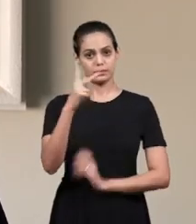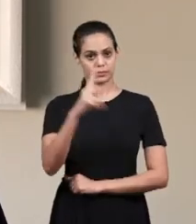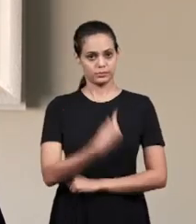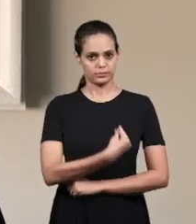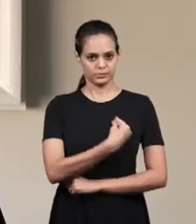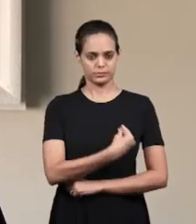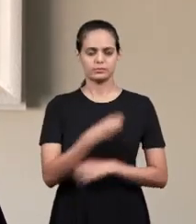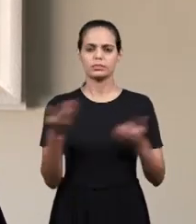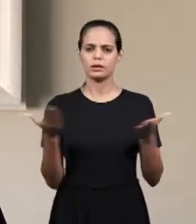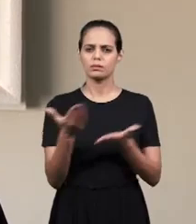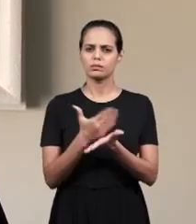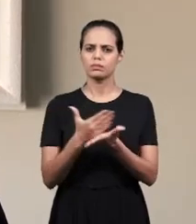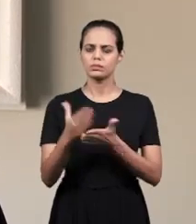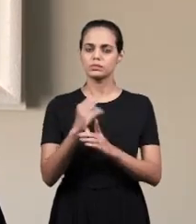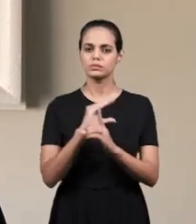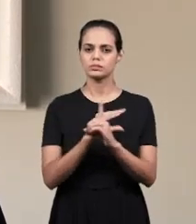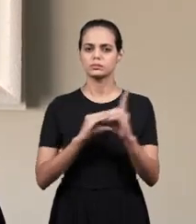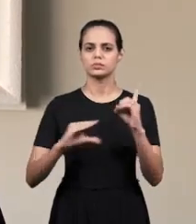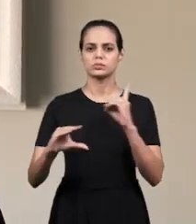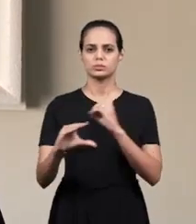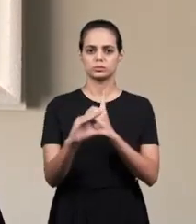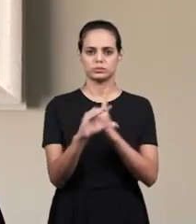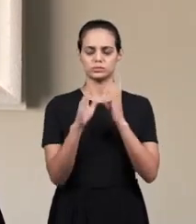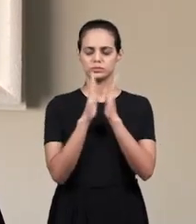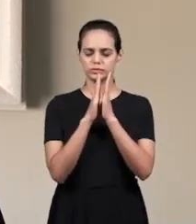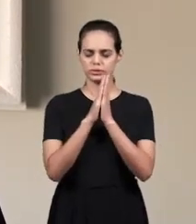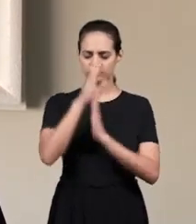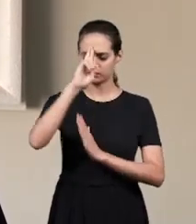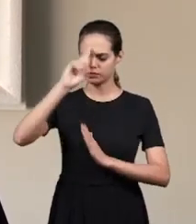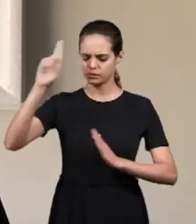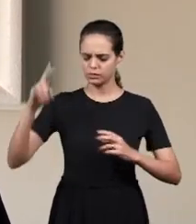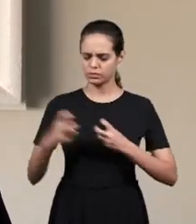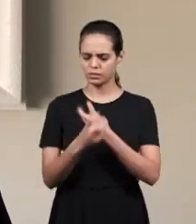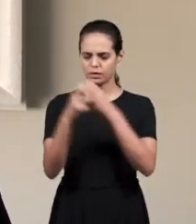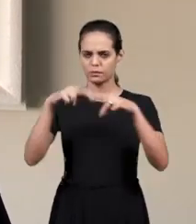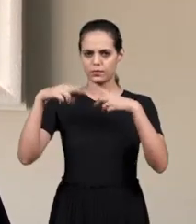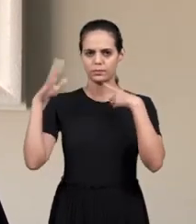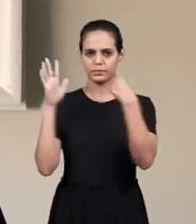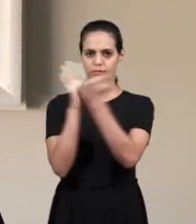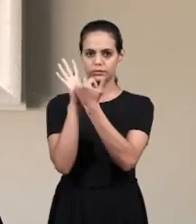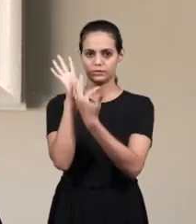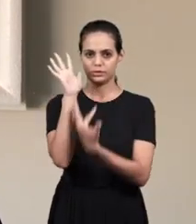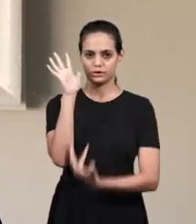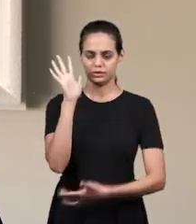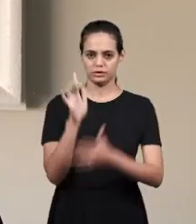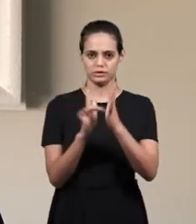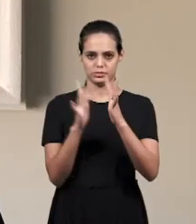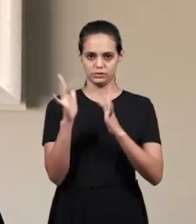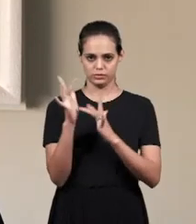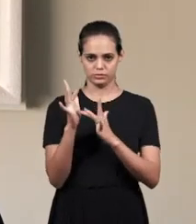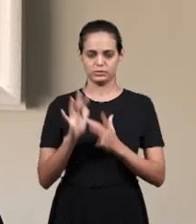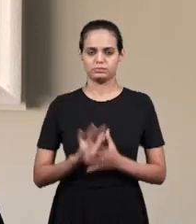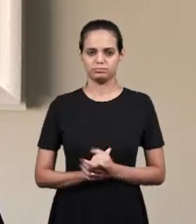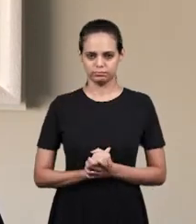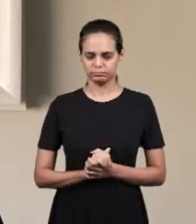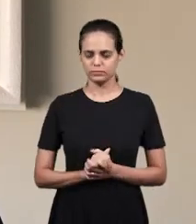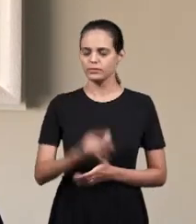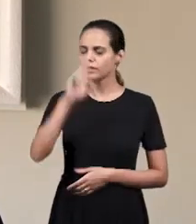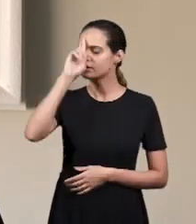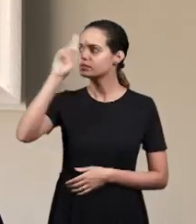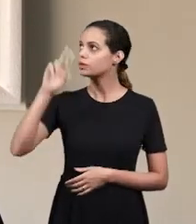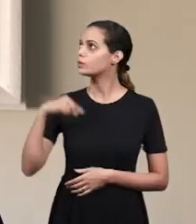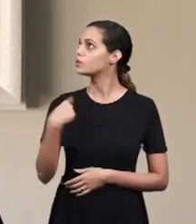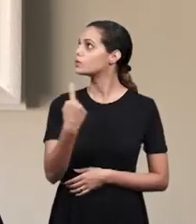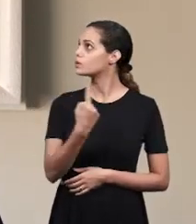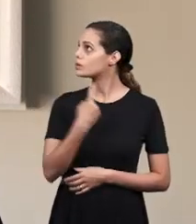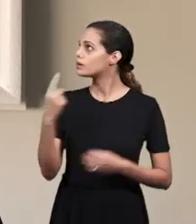service praying at this moment, pleading by the blood of the Lord Jesus. Dear Lord, we plead